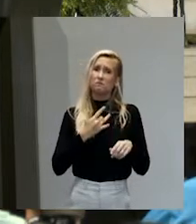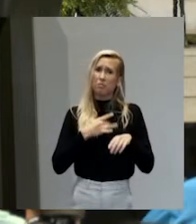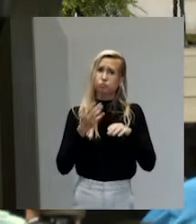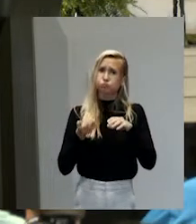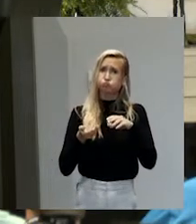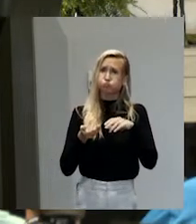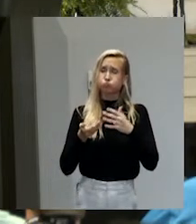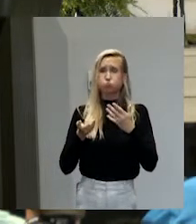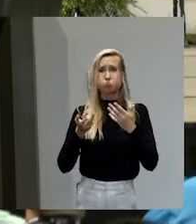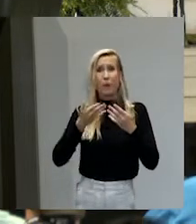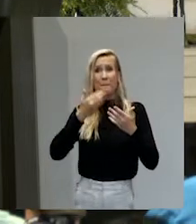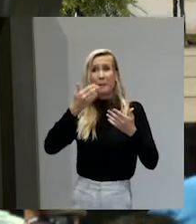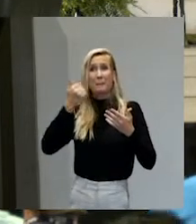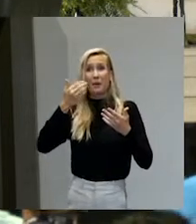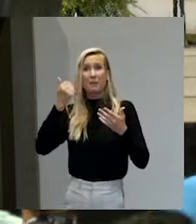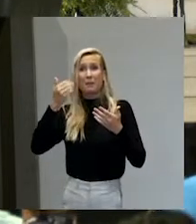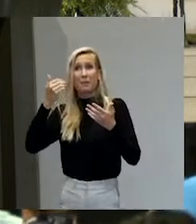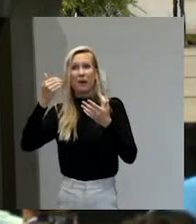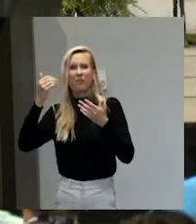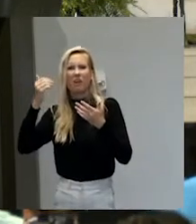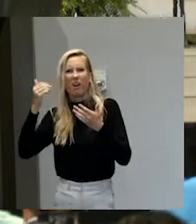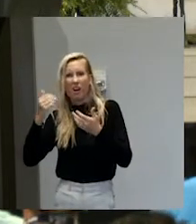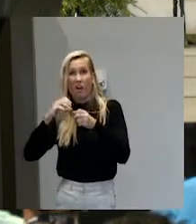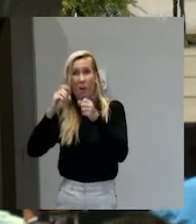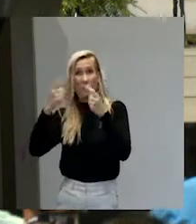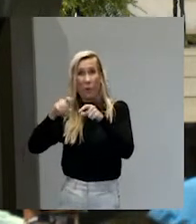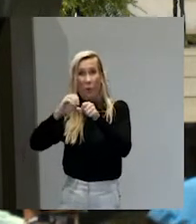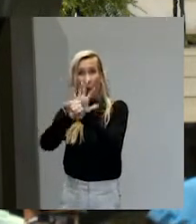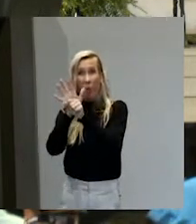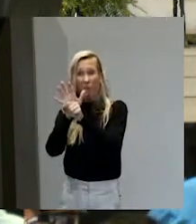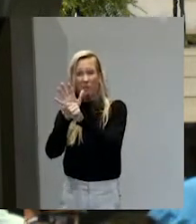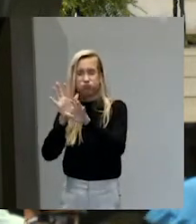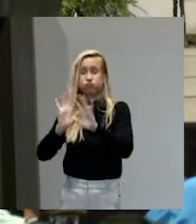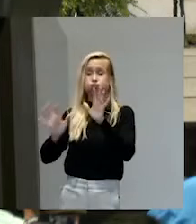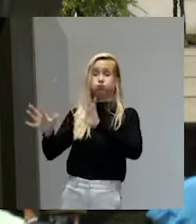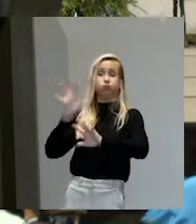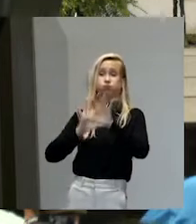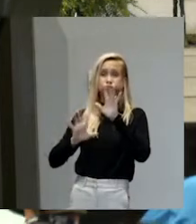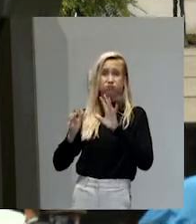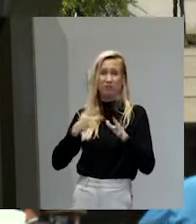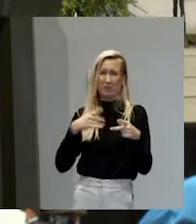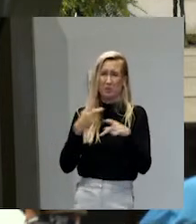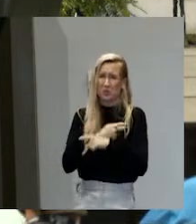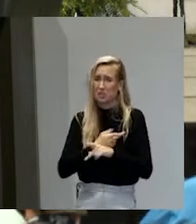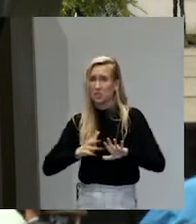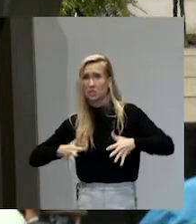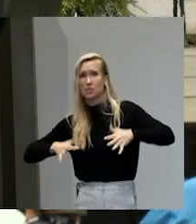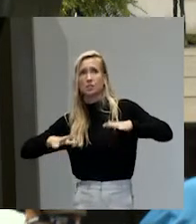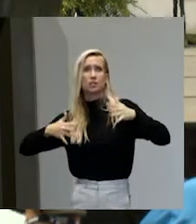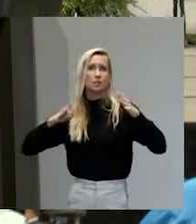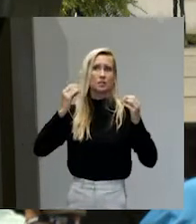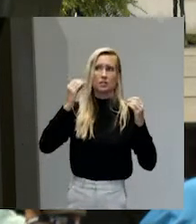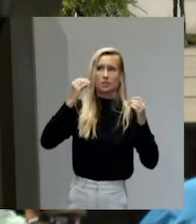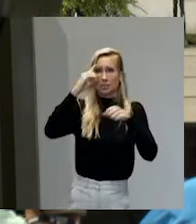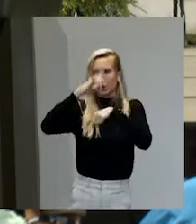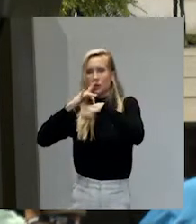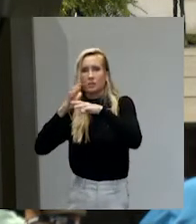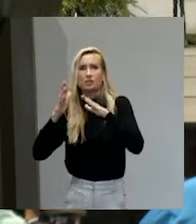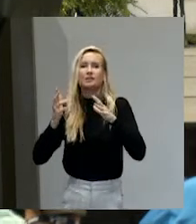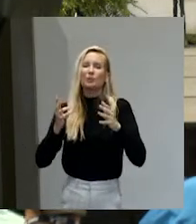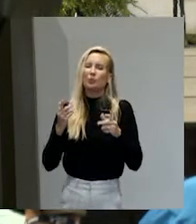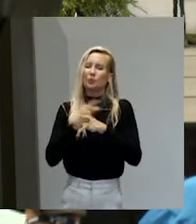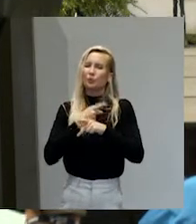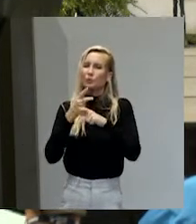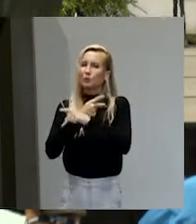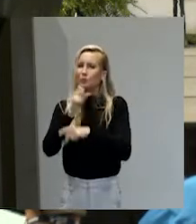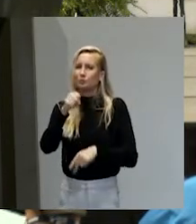as I'm sure a lot of people in here, it made it a lot worse. And I'm still trying to get back to where I was before. But meeting people